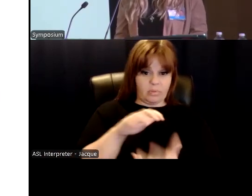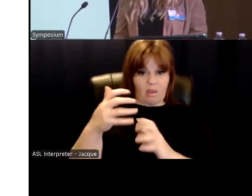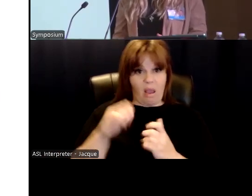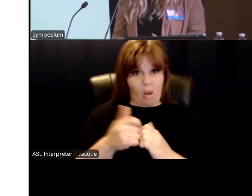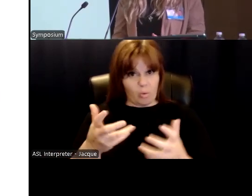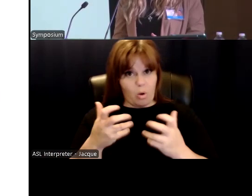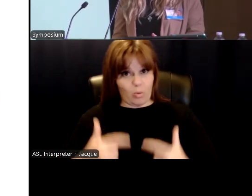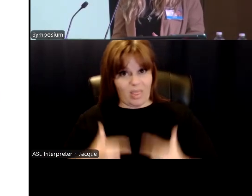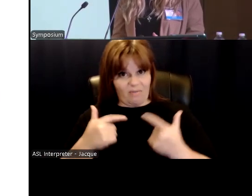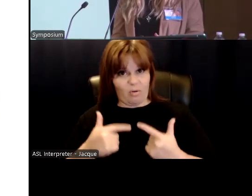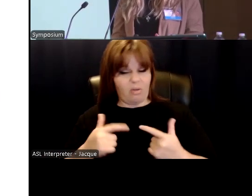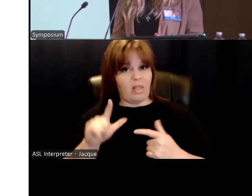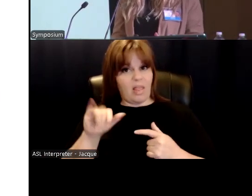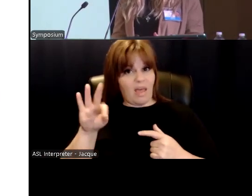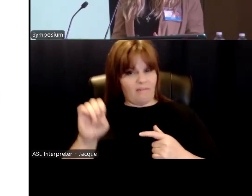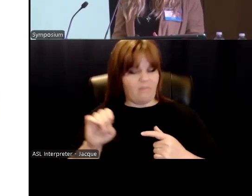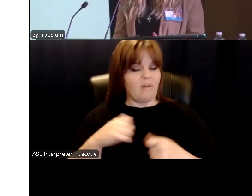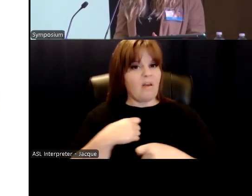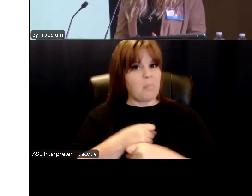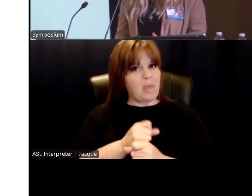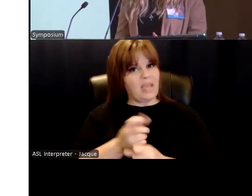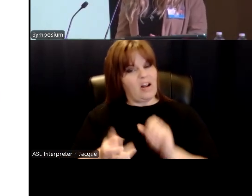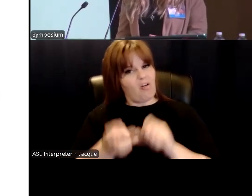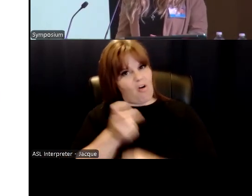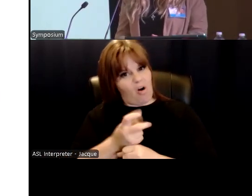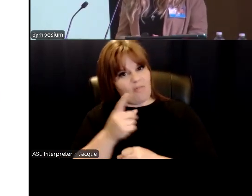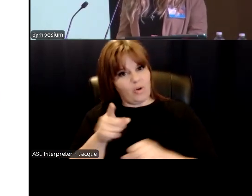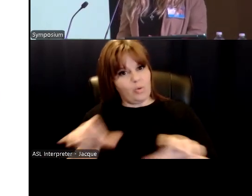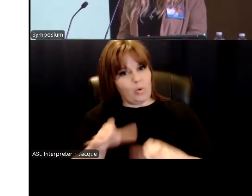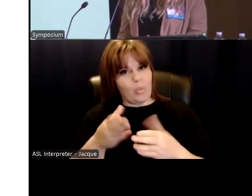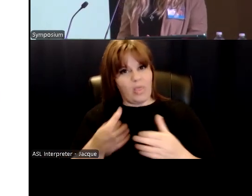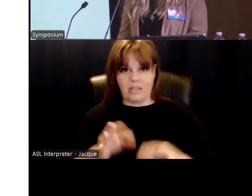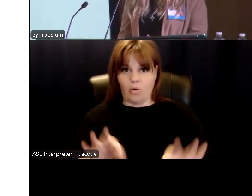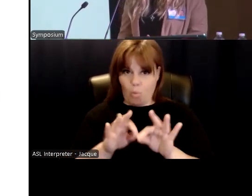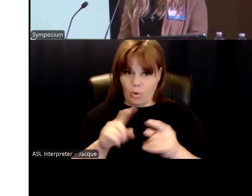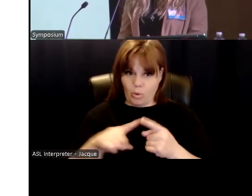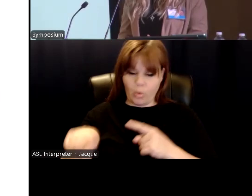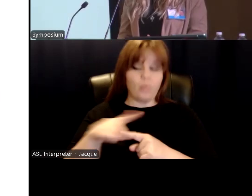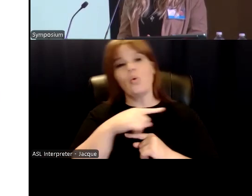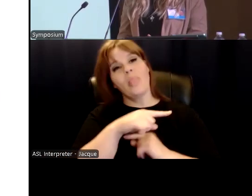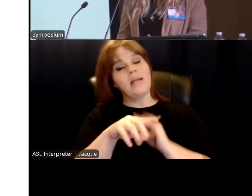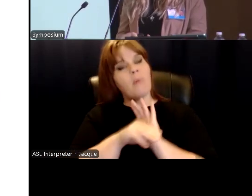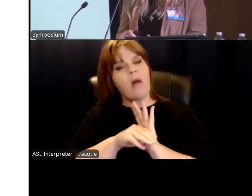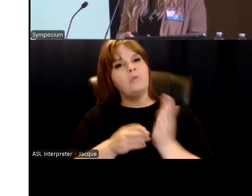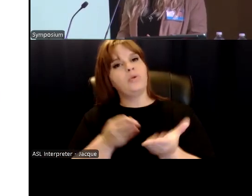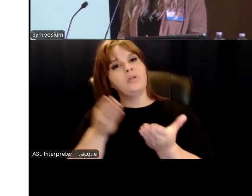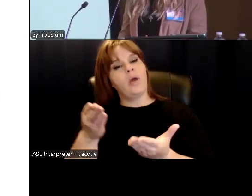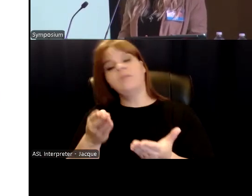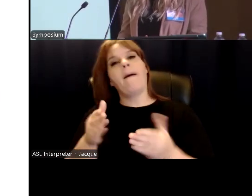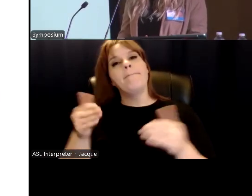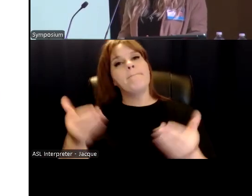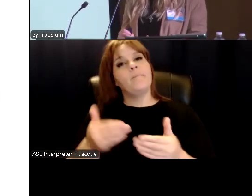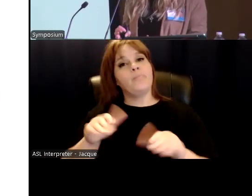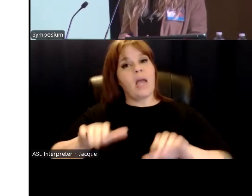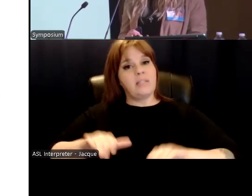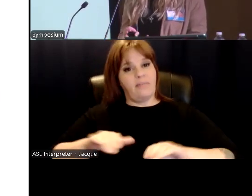it difficult for you to do the things that are important to you. So this model suggests that introducing activities in a manageable